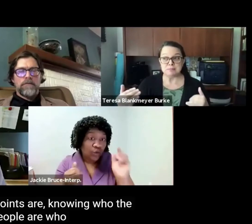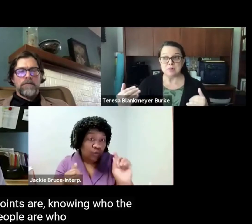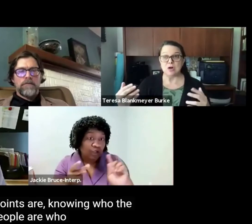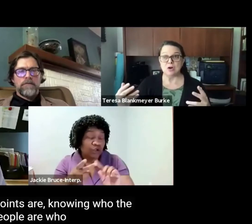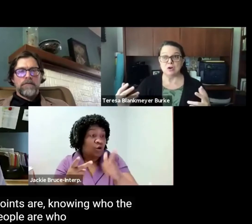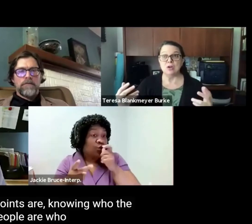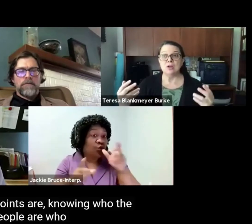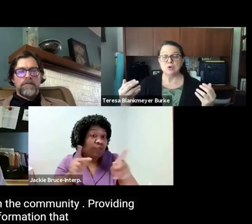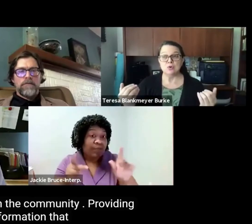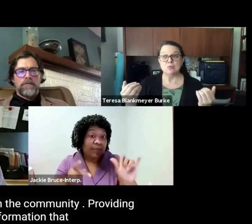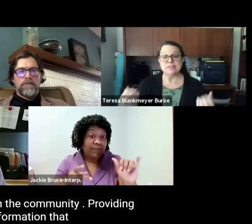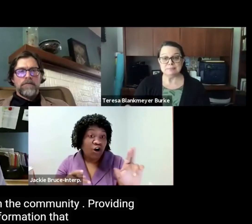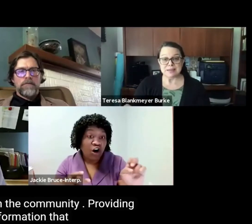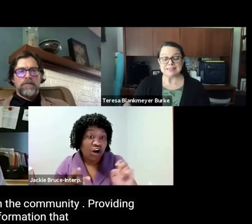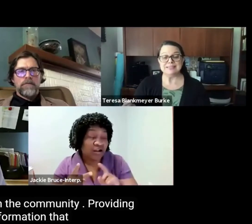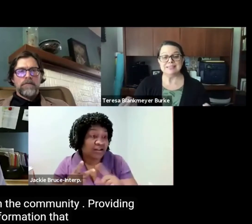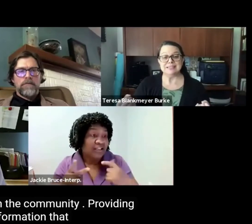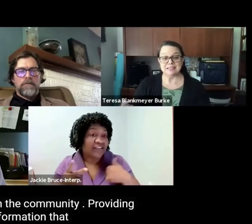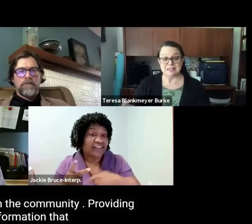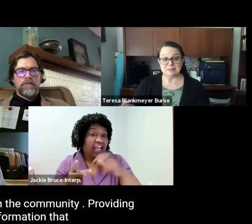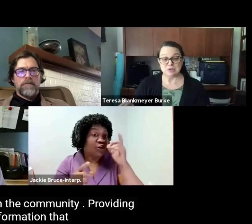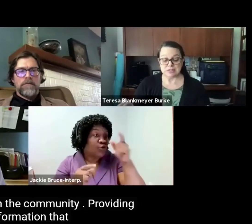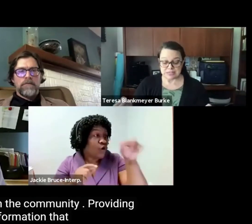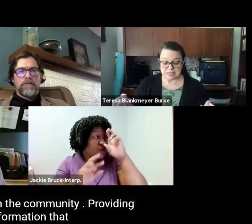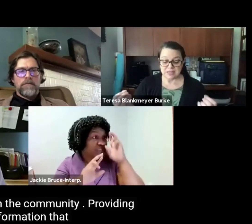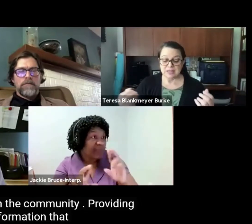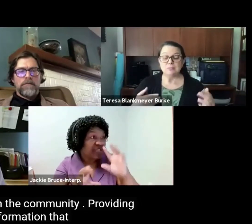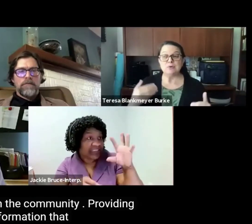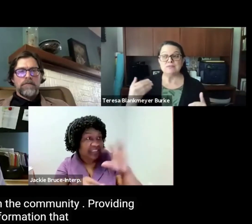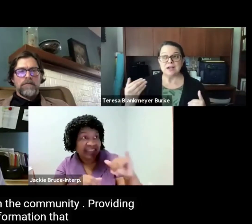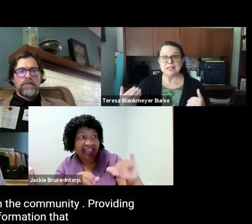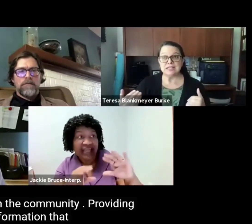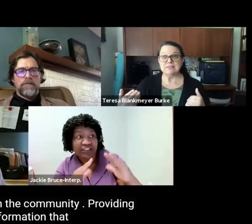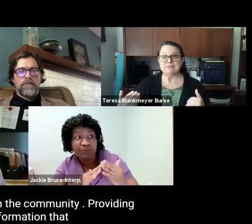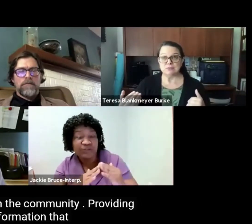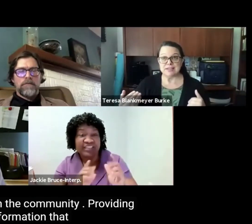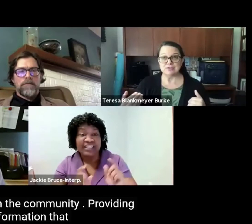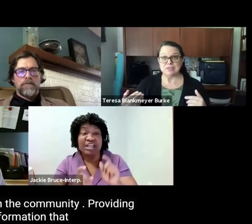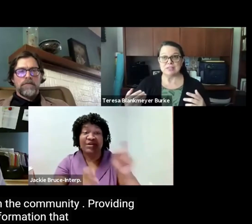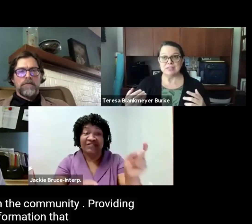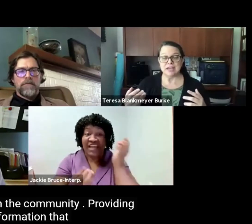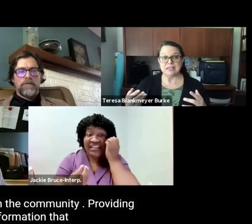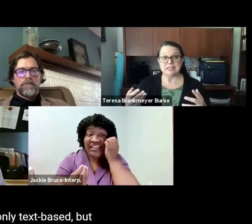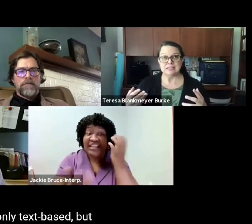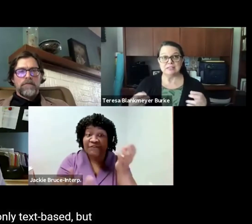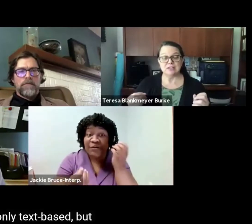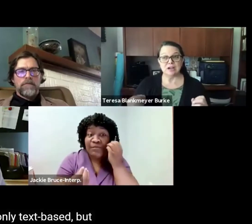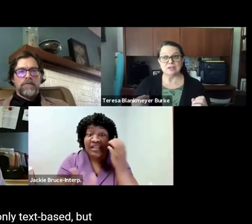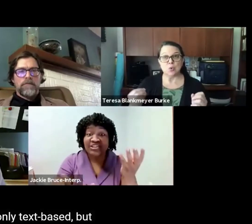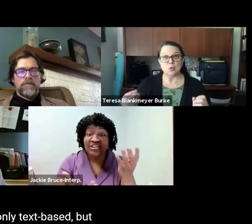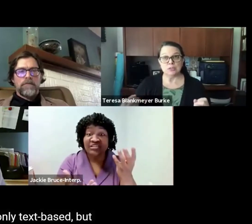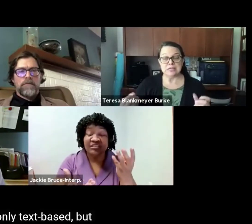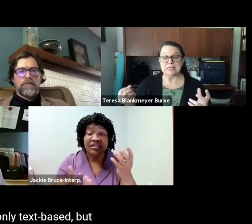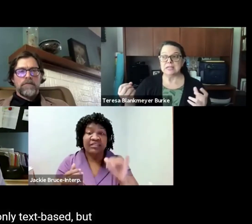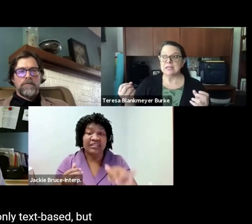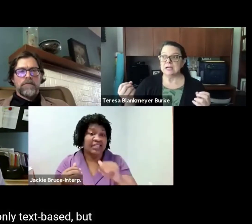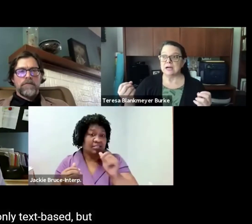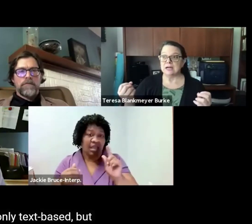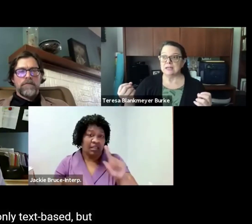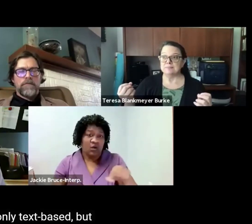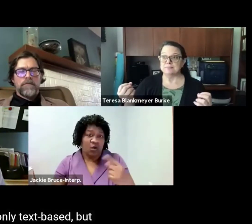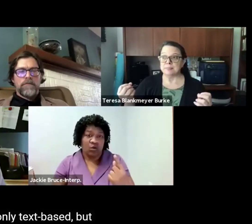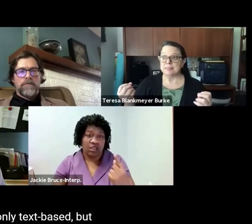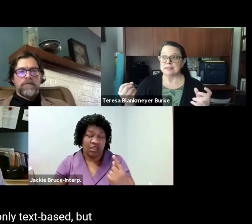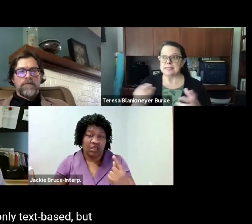the people are who are respected in the community, providing information that is not only